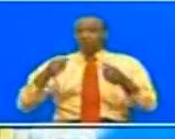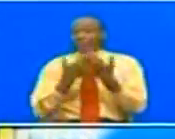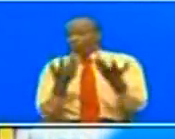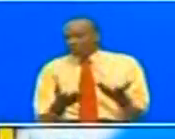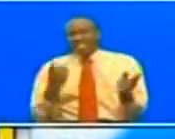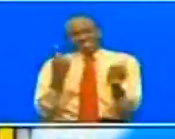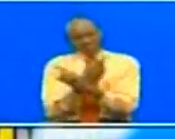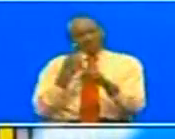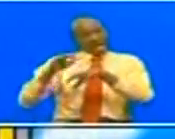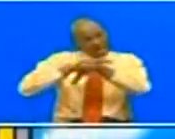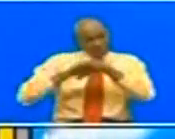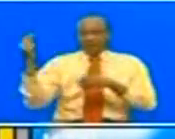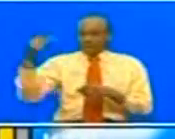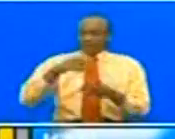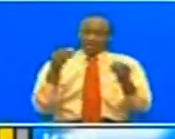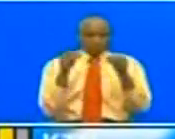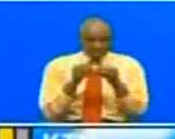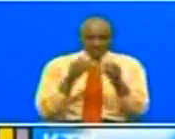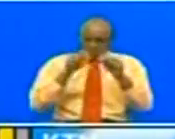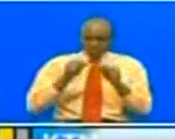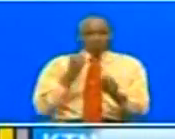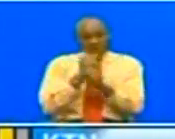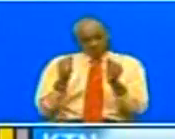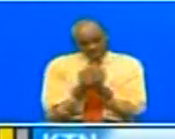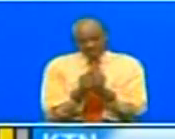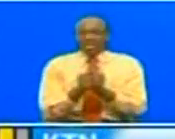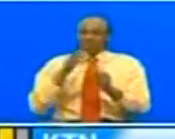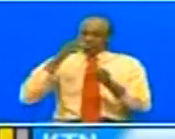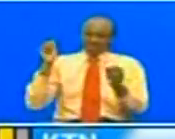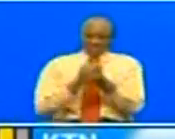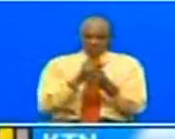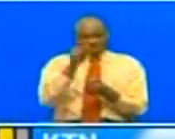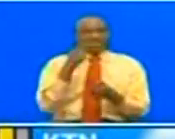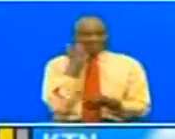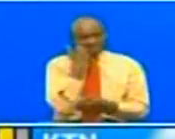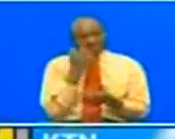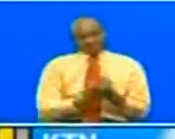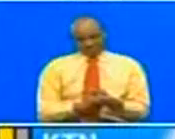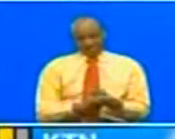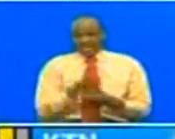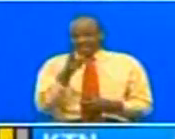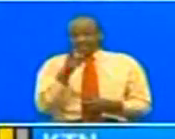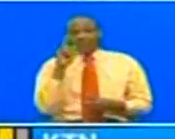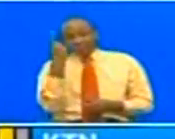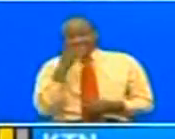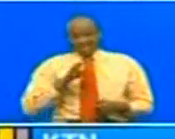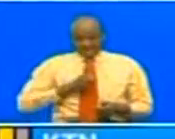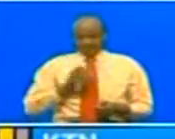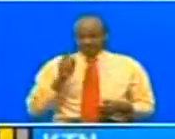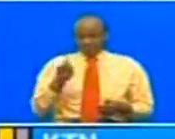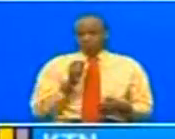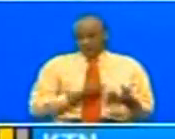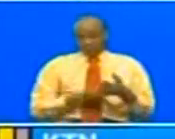together the whole continent, joining efforts in the fight against the killer disease. To this end, First Lady Margaret